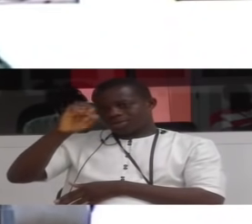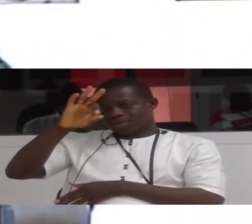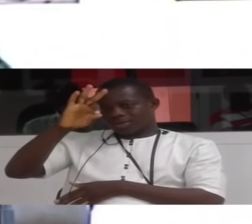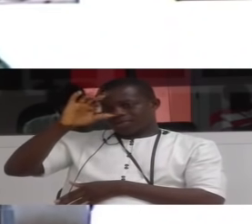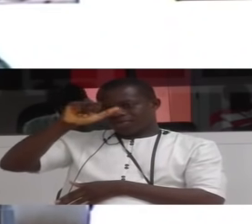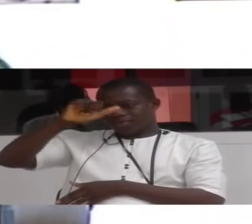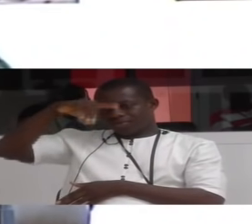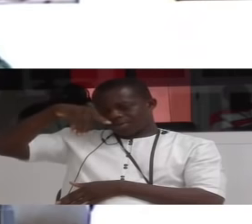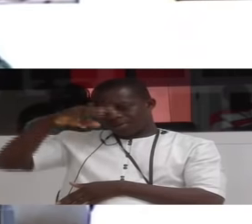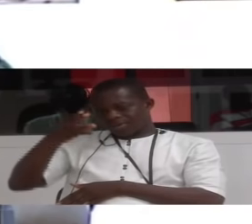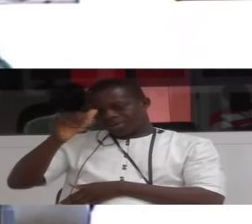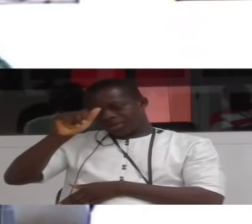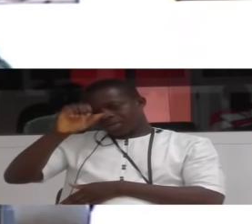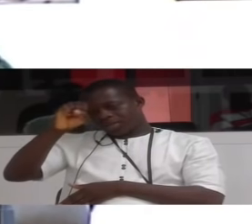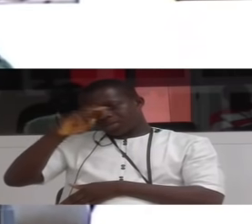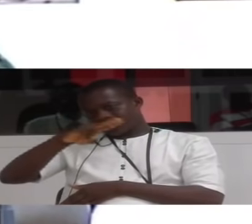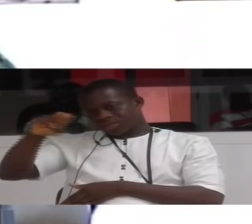Lieutenant Mustafa Sane.